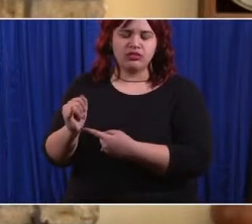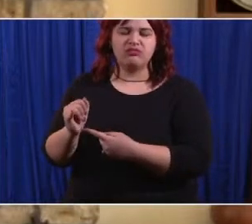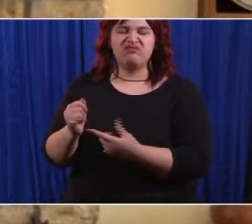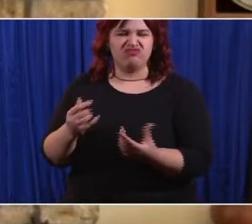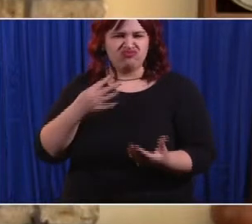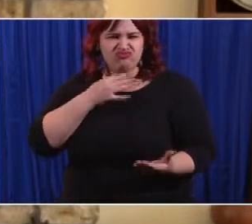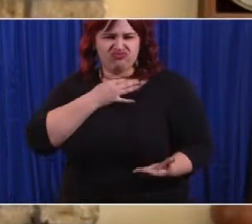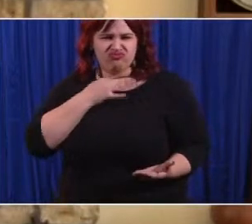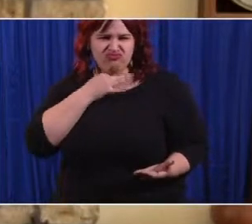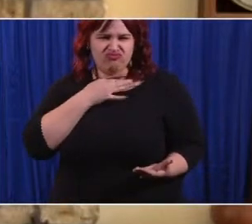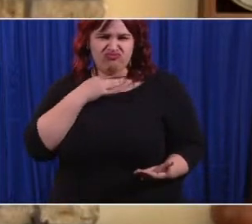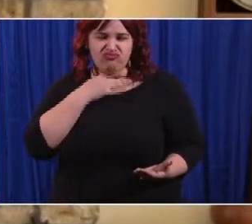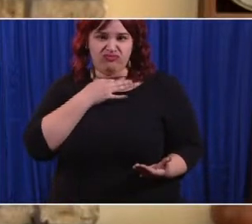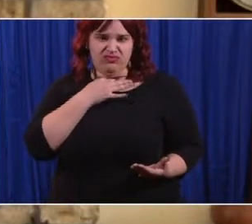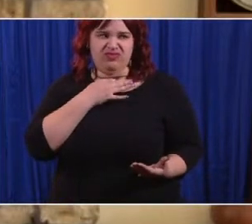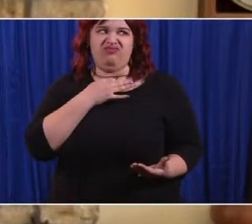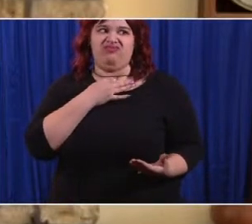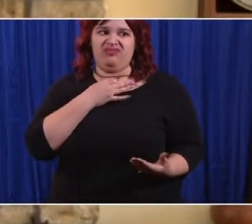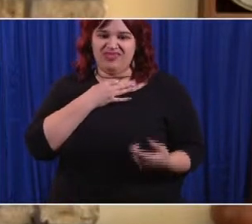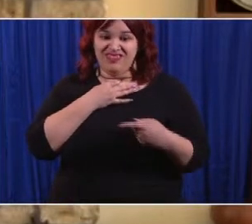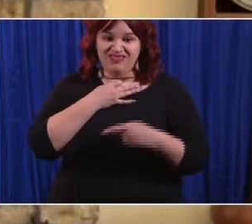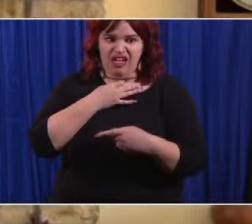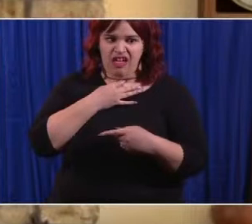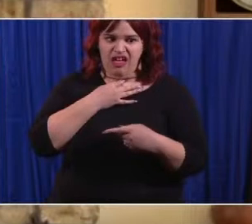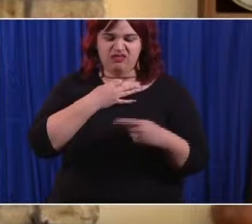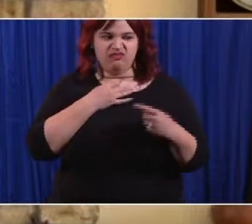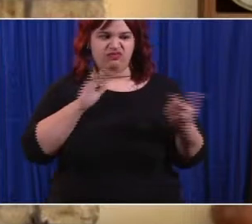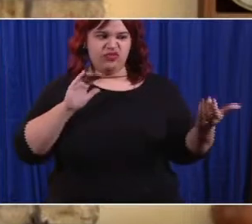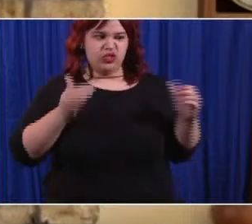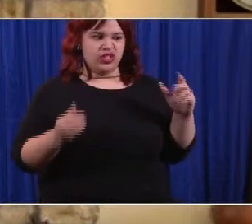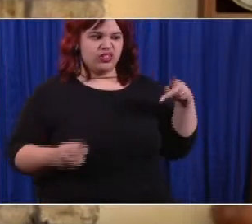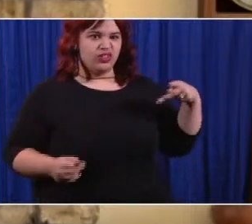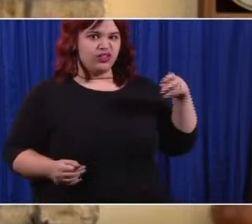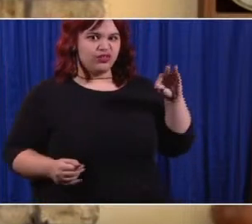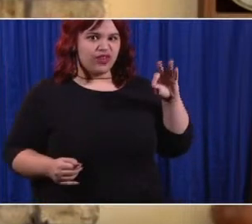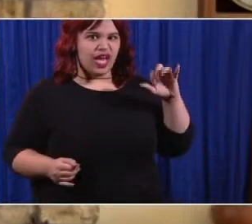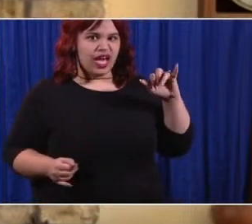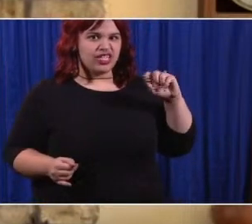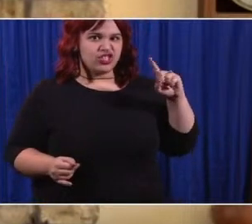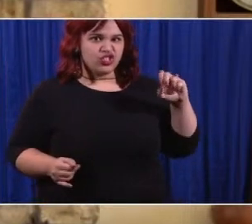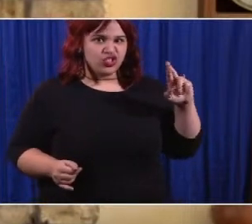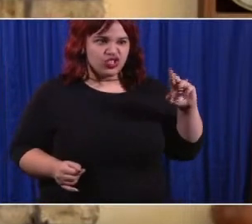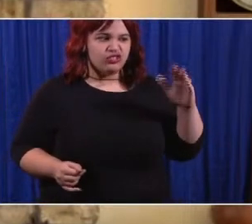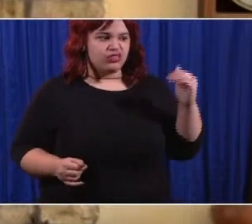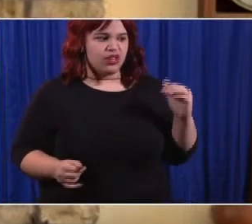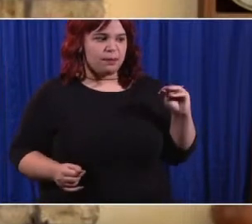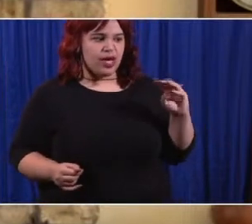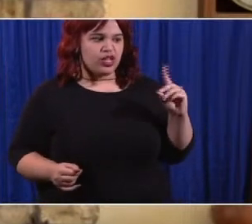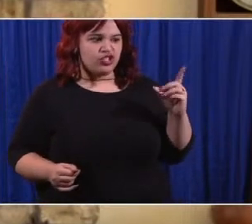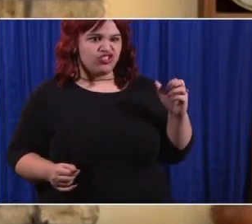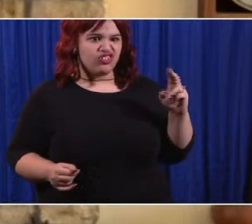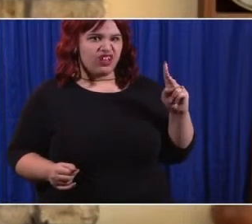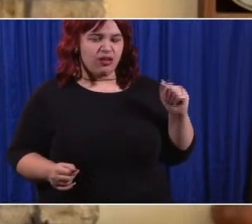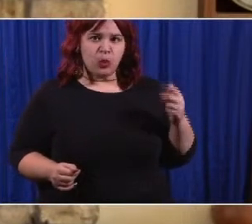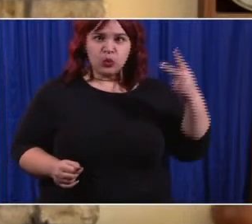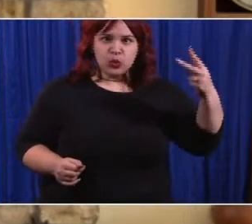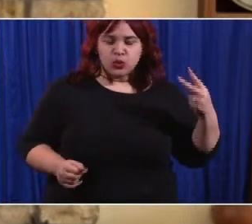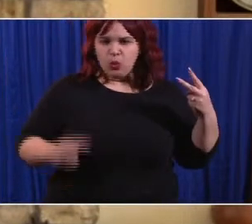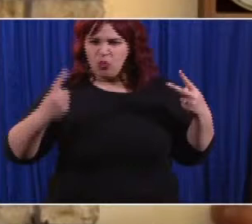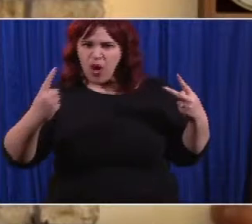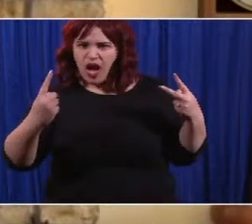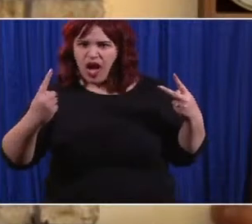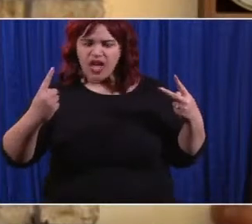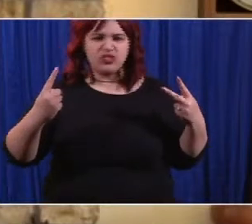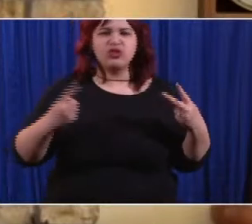the one-shot doses to certain communities? And for people who go to get an appointment when the Johnson & Johnson vaccine is